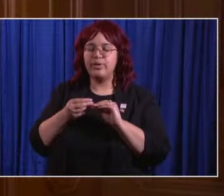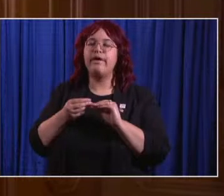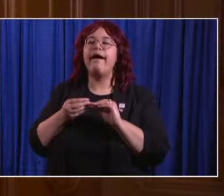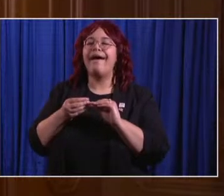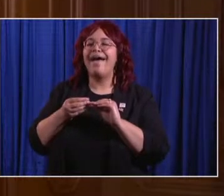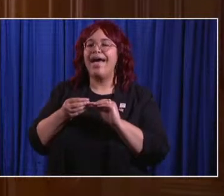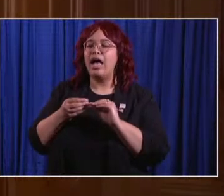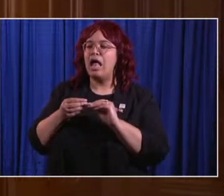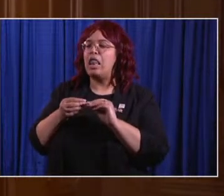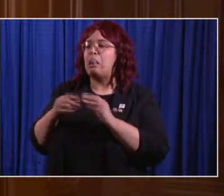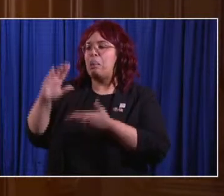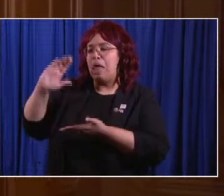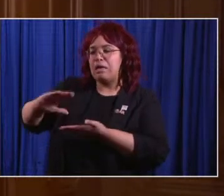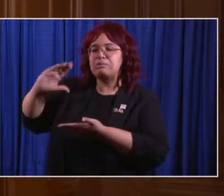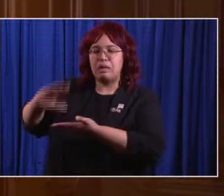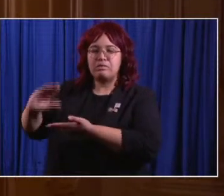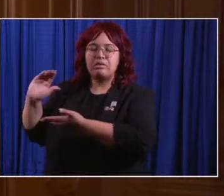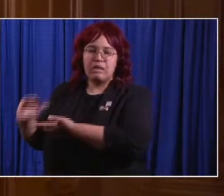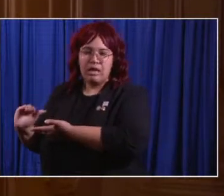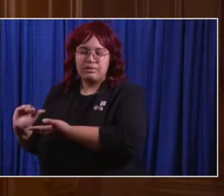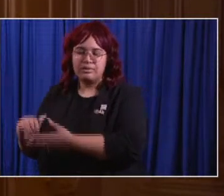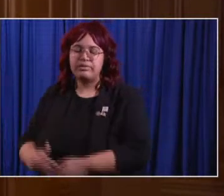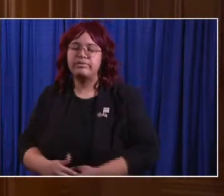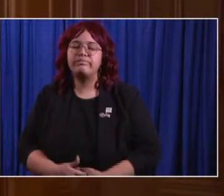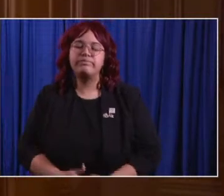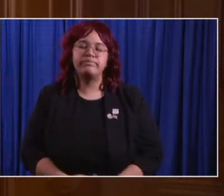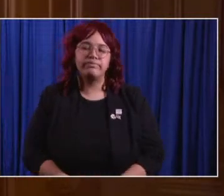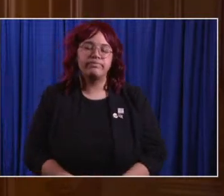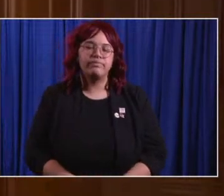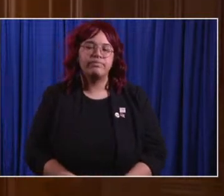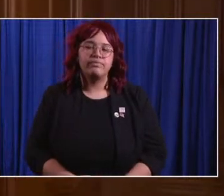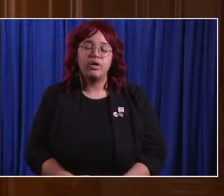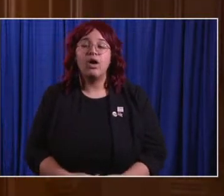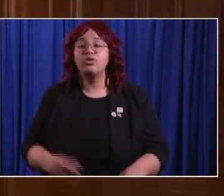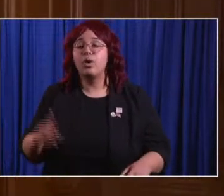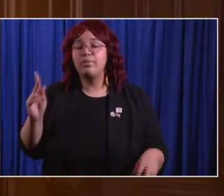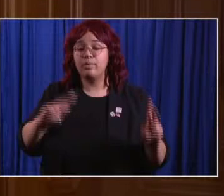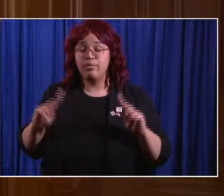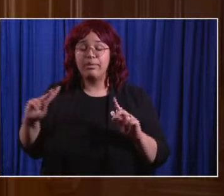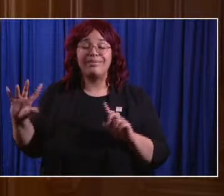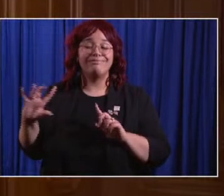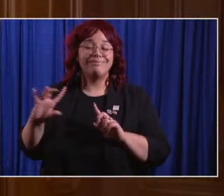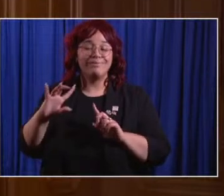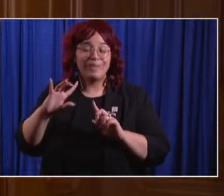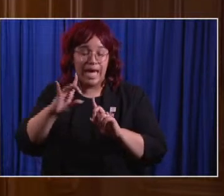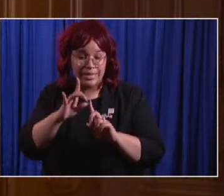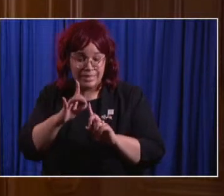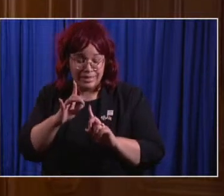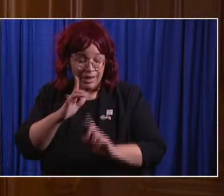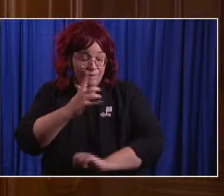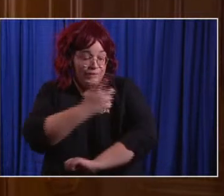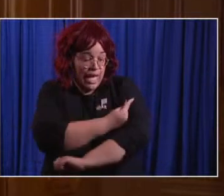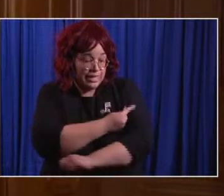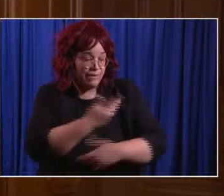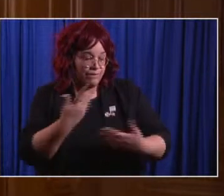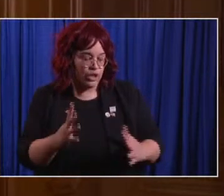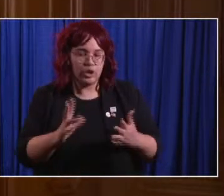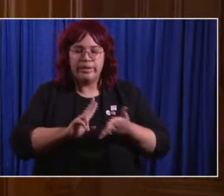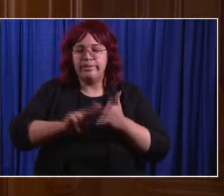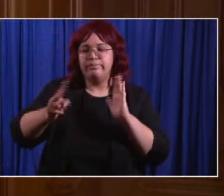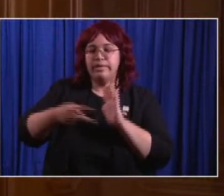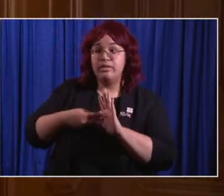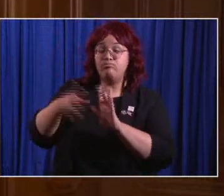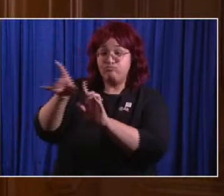are less, their cases are going down. Kind of the one outlier is 30 to 39,